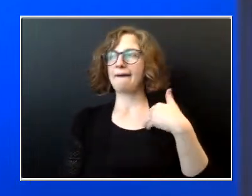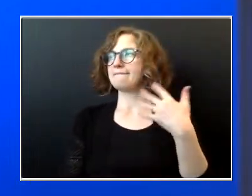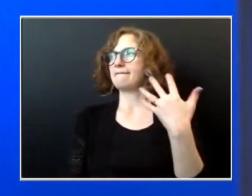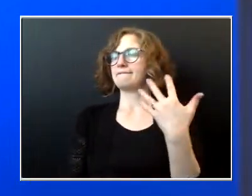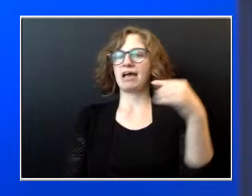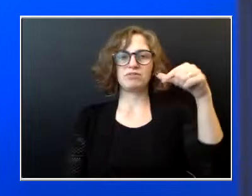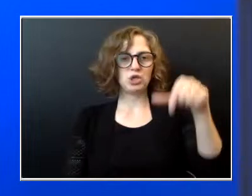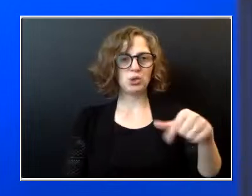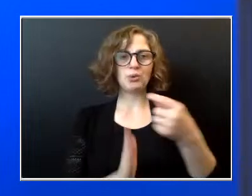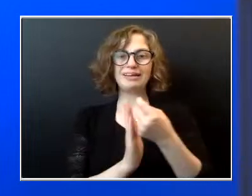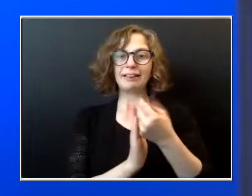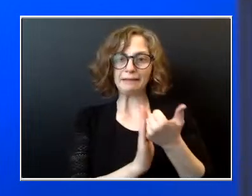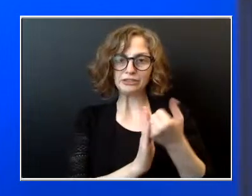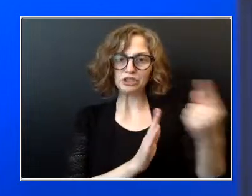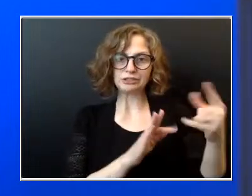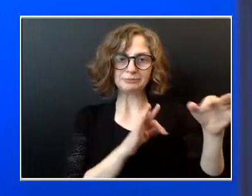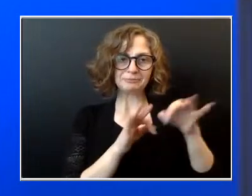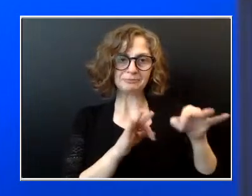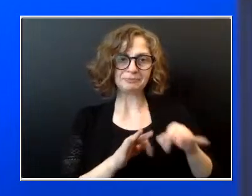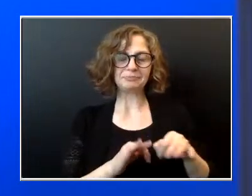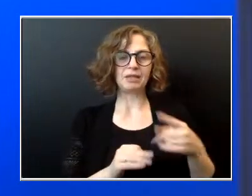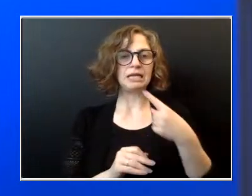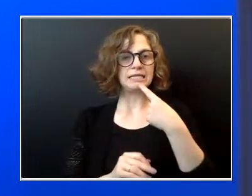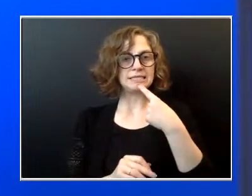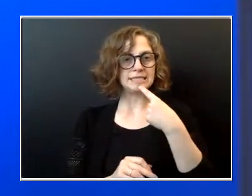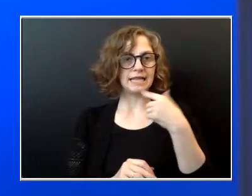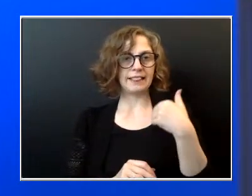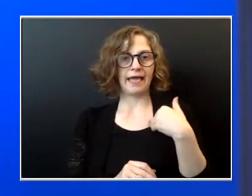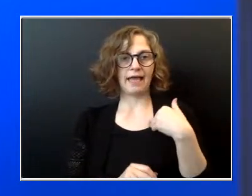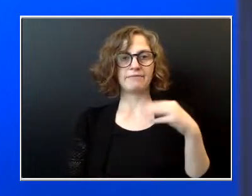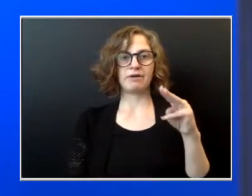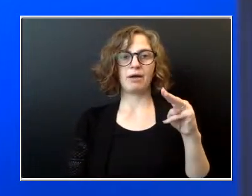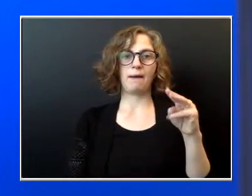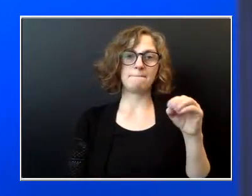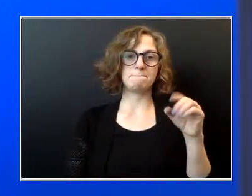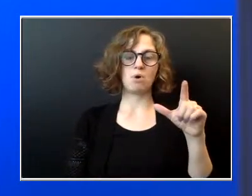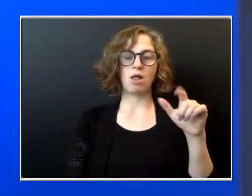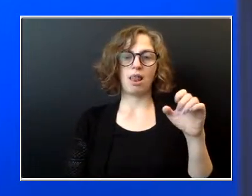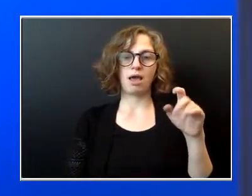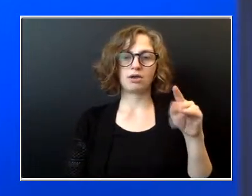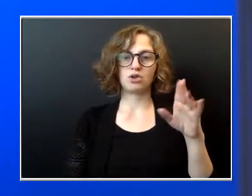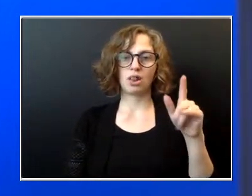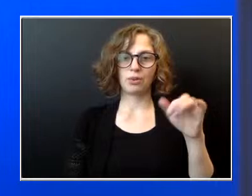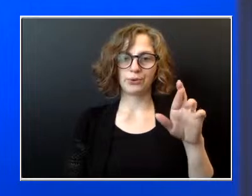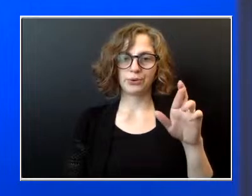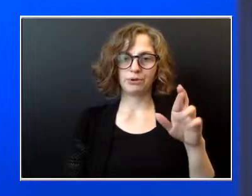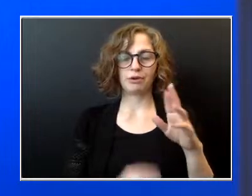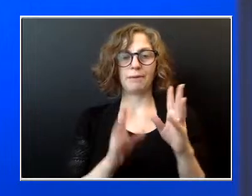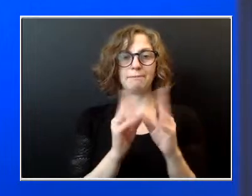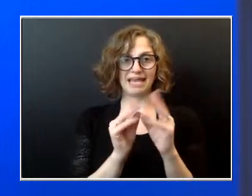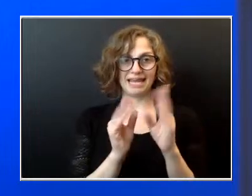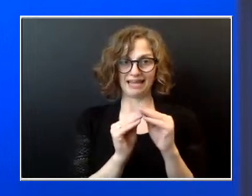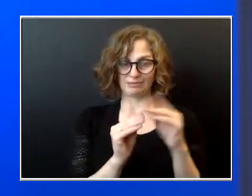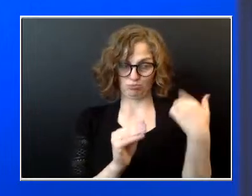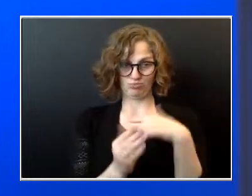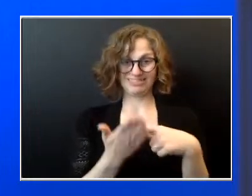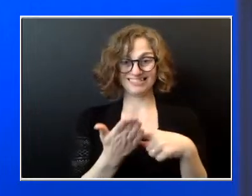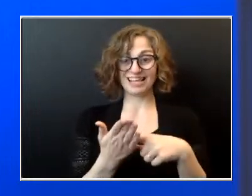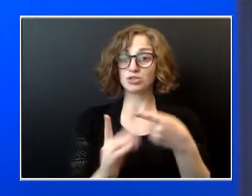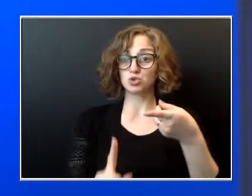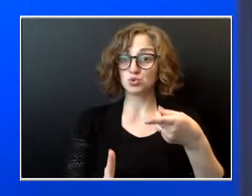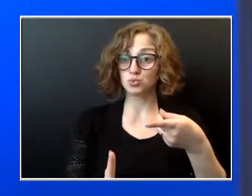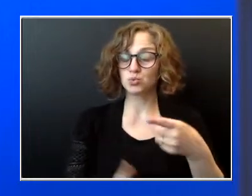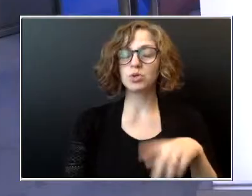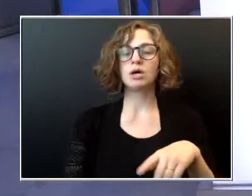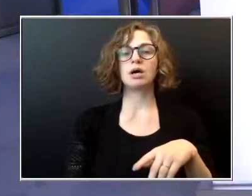was a molecular meeting. You were the subject of it, and we think. So there's